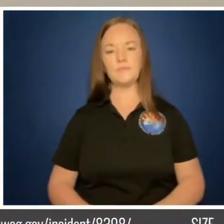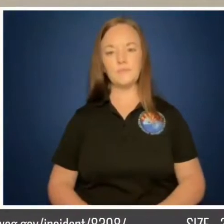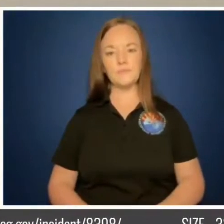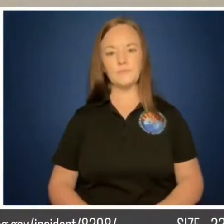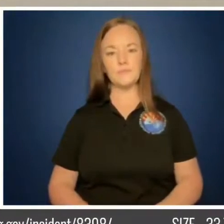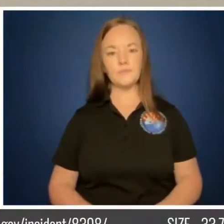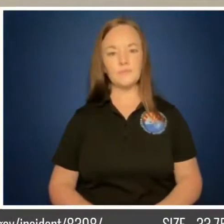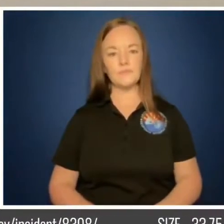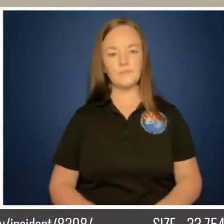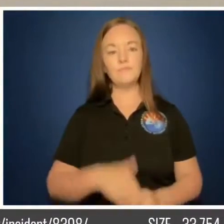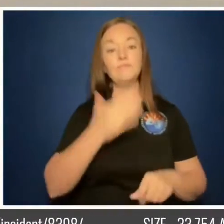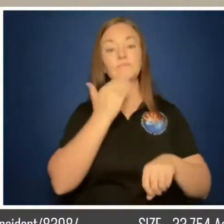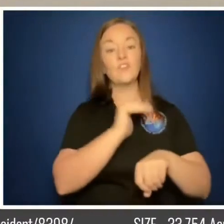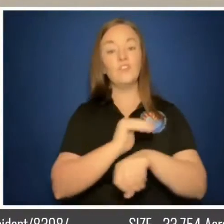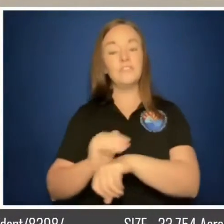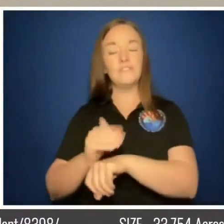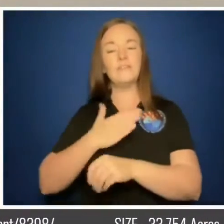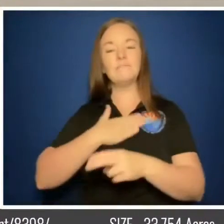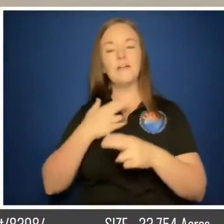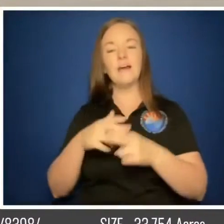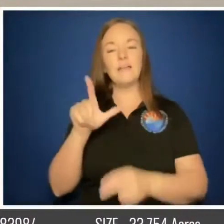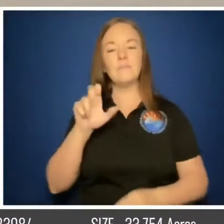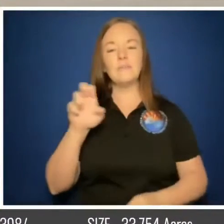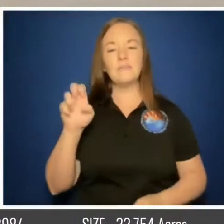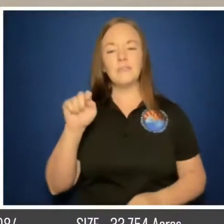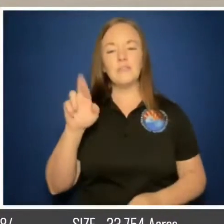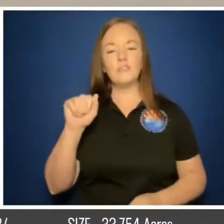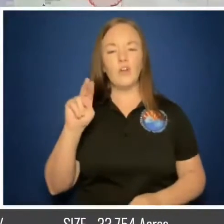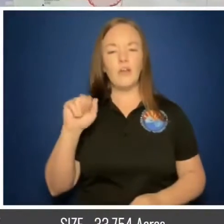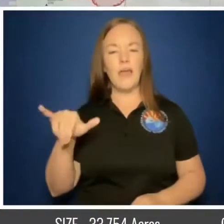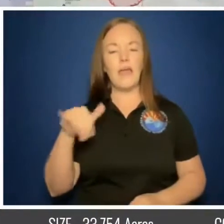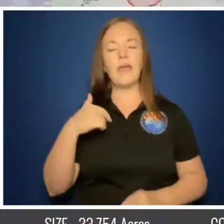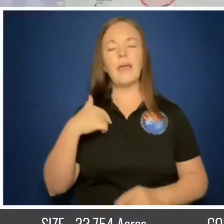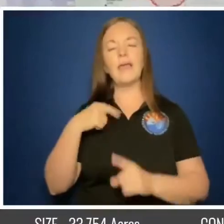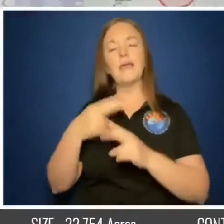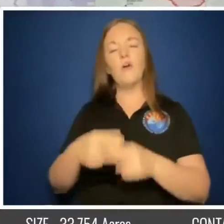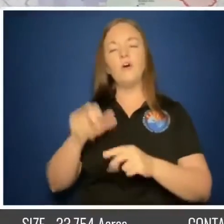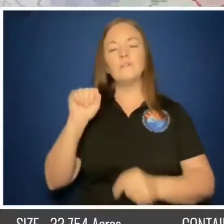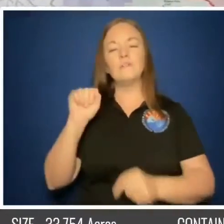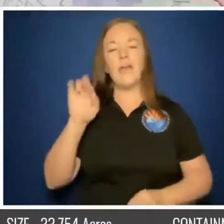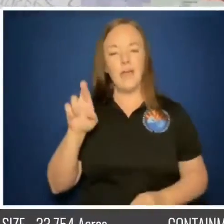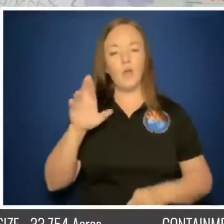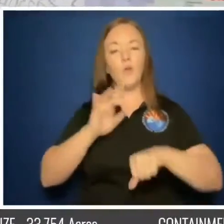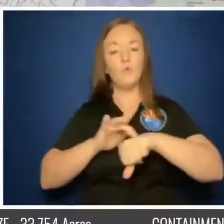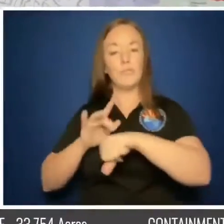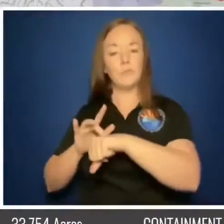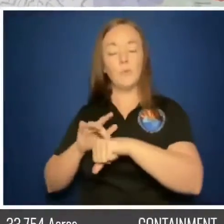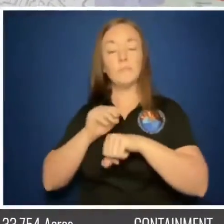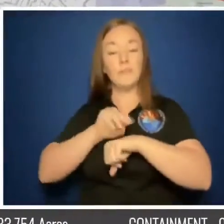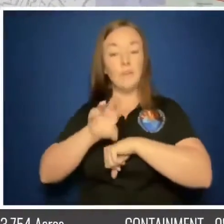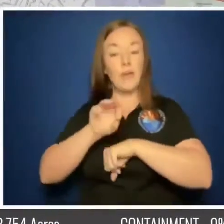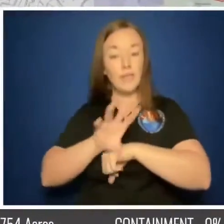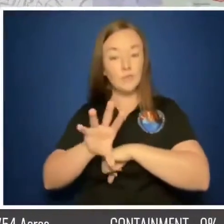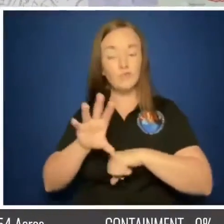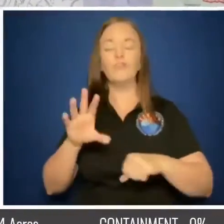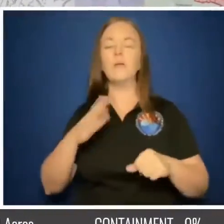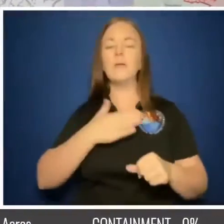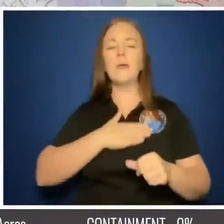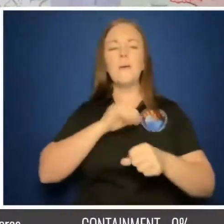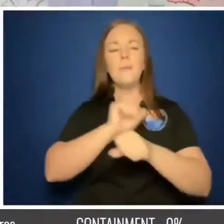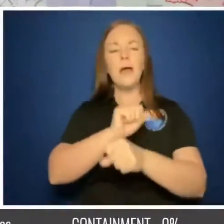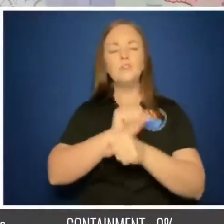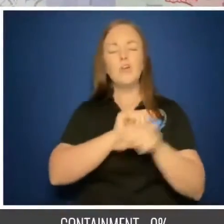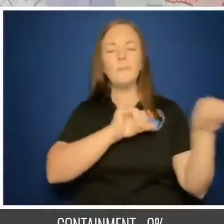Good evening. I'm Lee Tarnay, Air Resource Advisor for the Mosquito Fire. And my job here is sort of like the IMET.